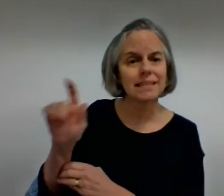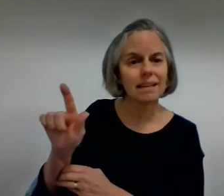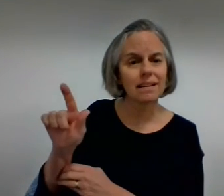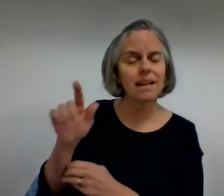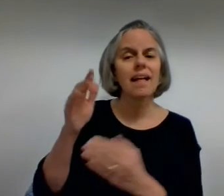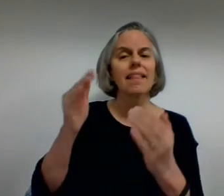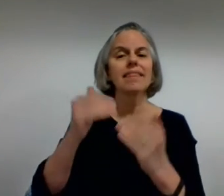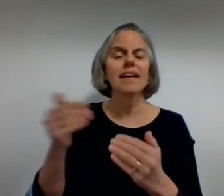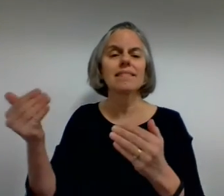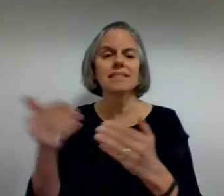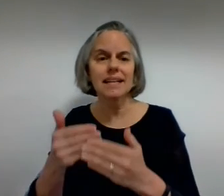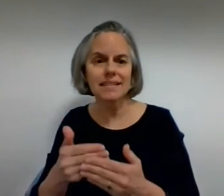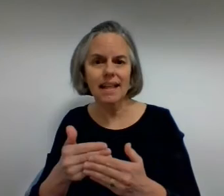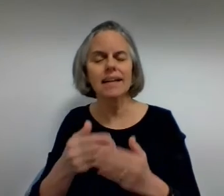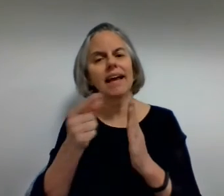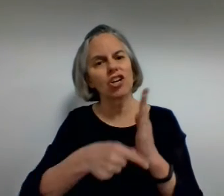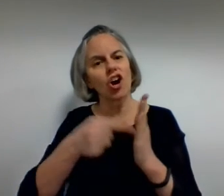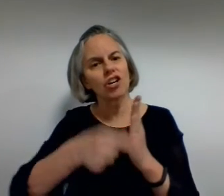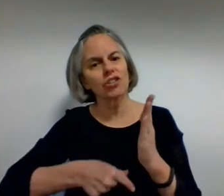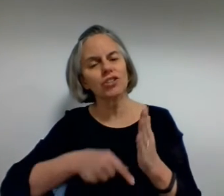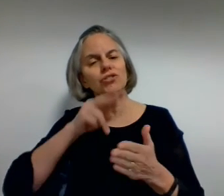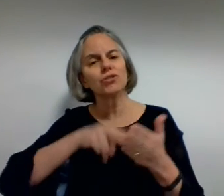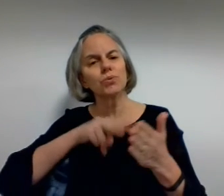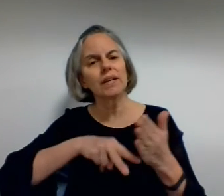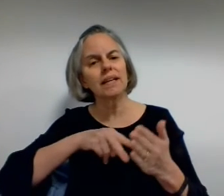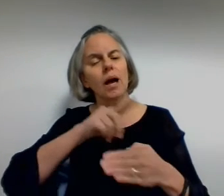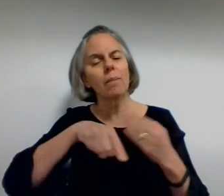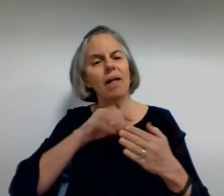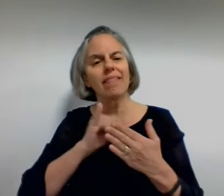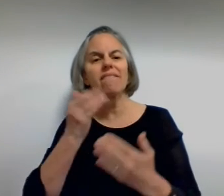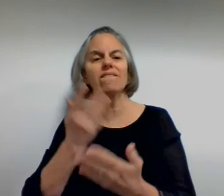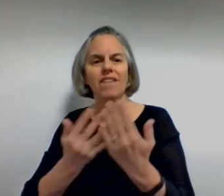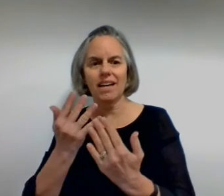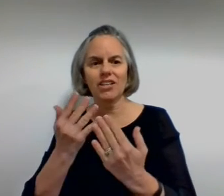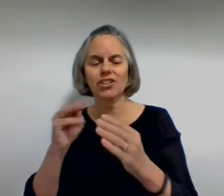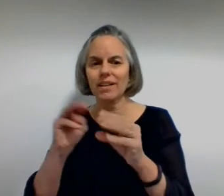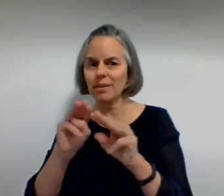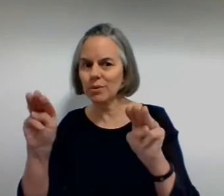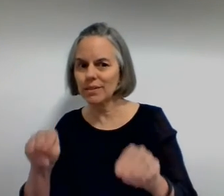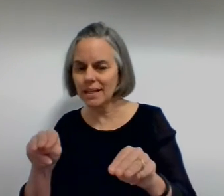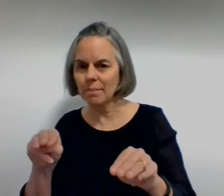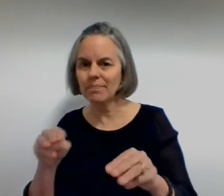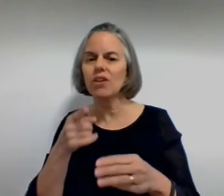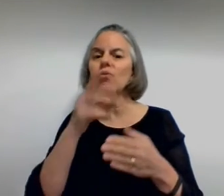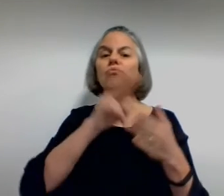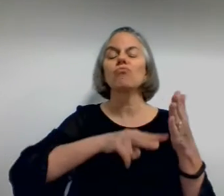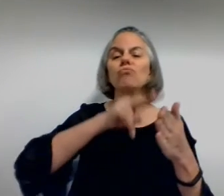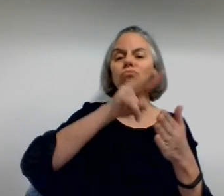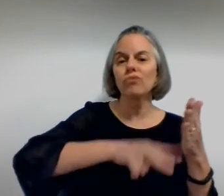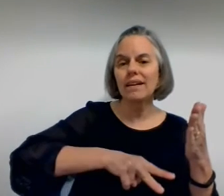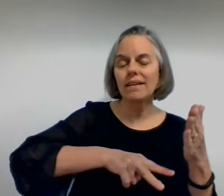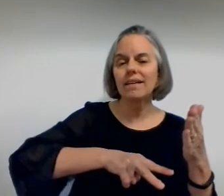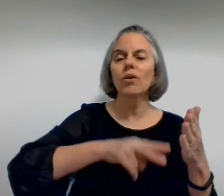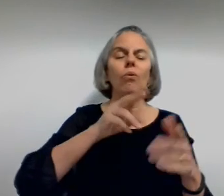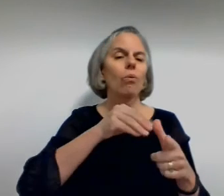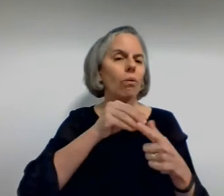next slide, and there's an article for you to read about the fire at the museum. So you just click here, and it'll take you to the article. Read these or